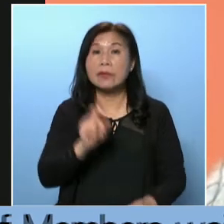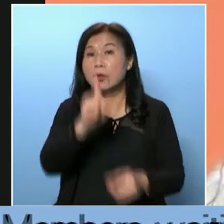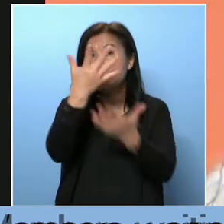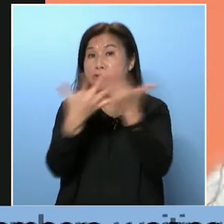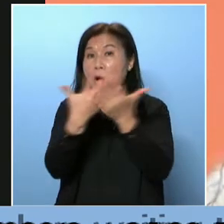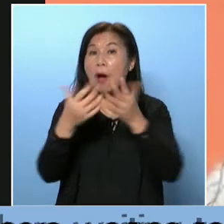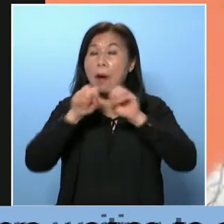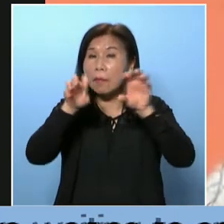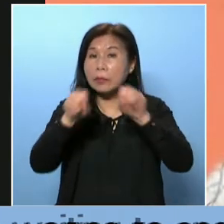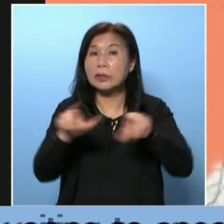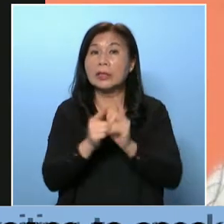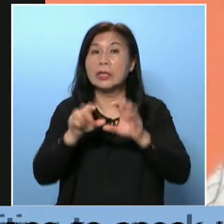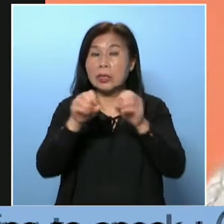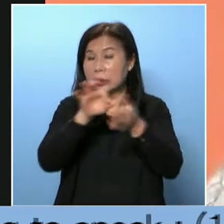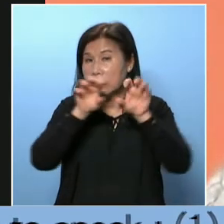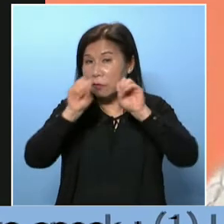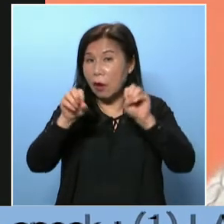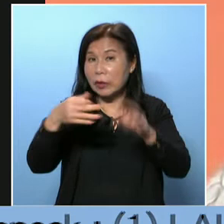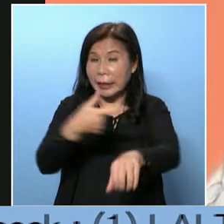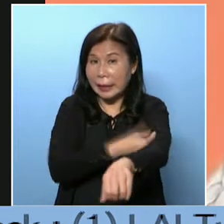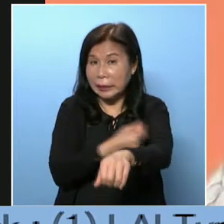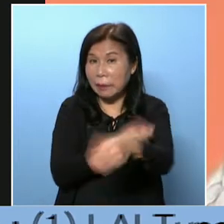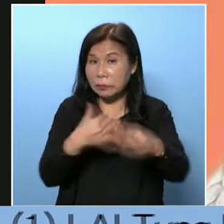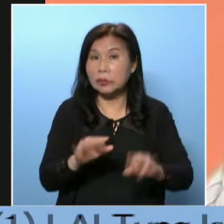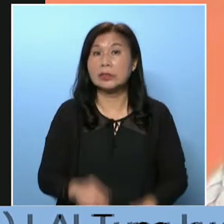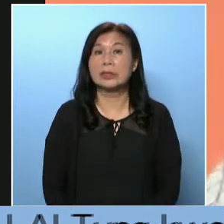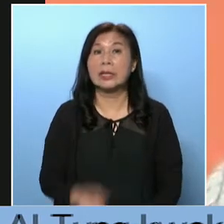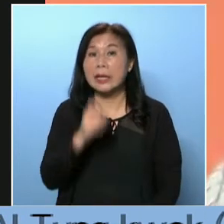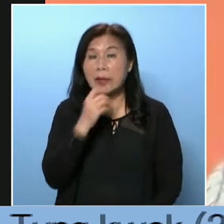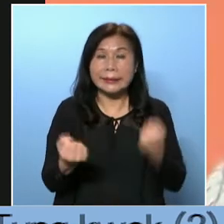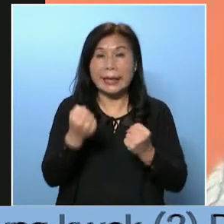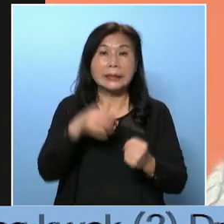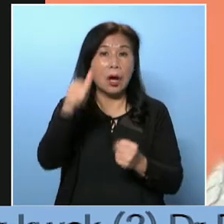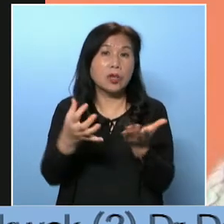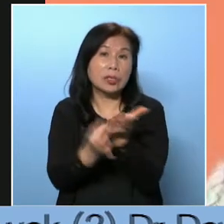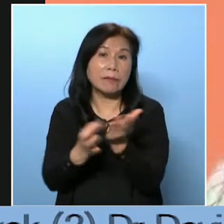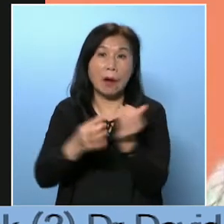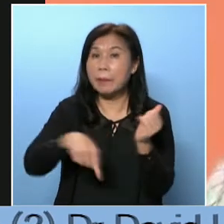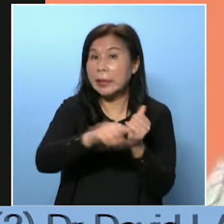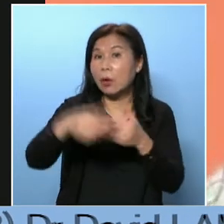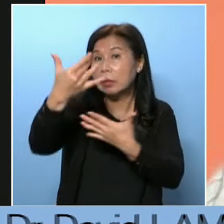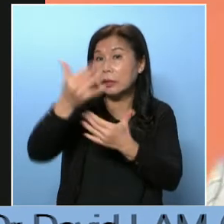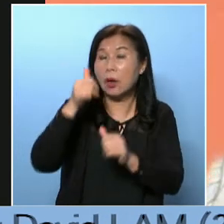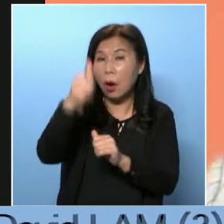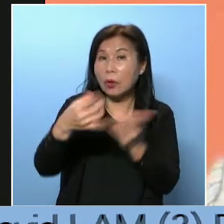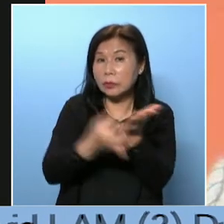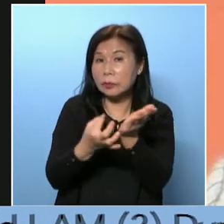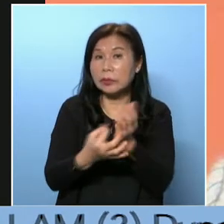be a vehicle around? Besides issuing press releases announcing their whereabouts,